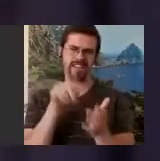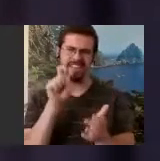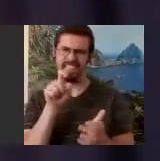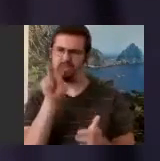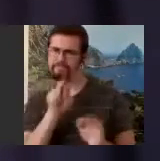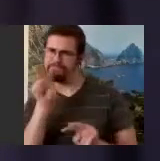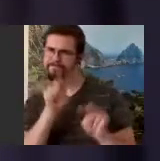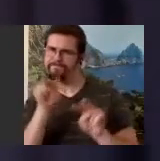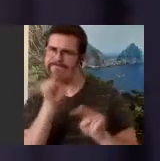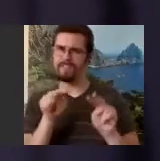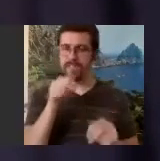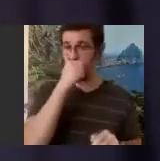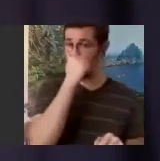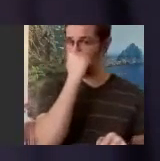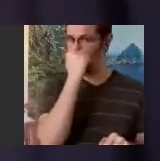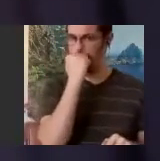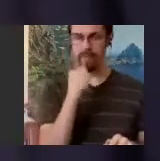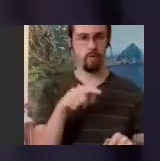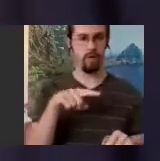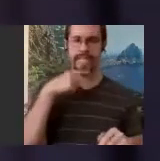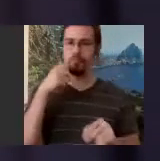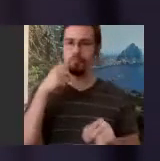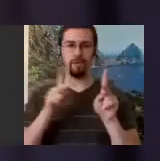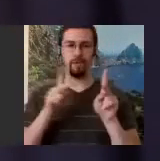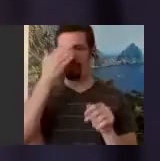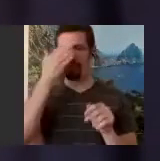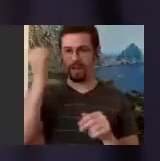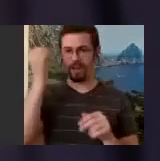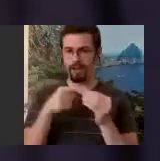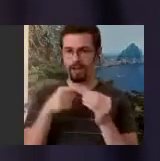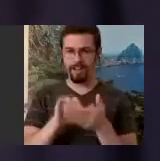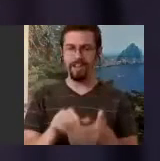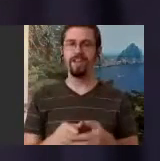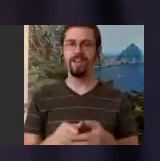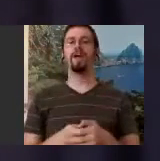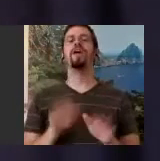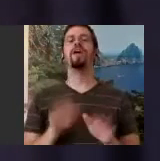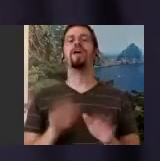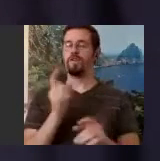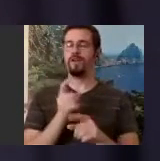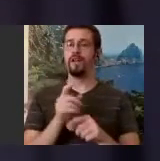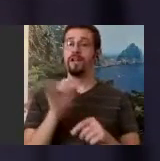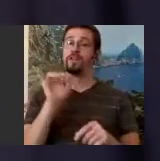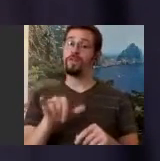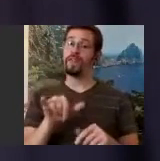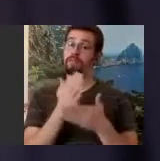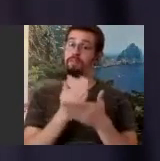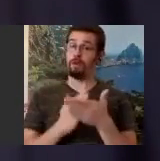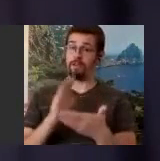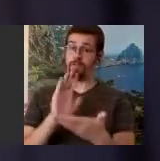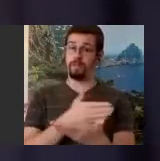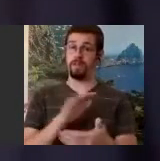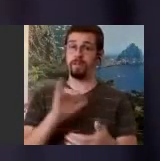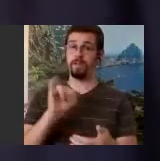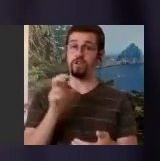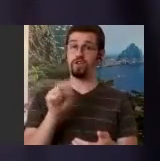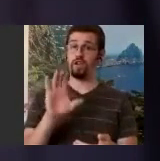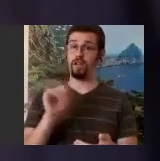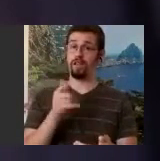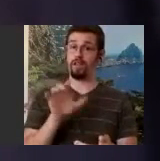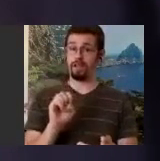them. Yeah, I know. We hearing people forget. Go ahead. So this is a piece of music written by John Cage in